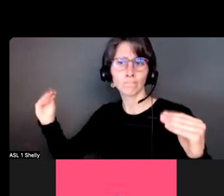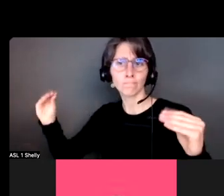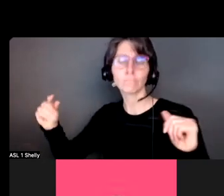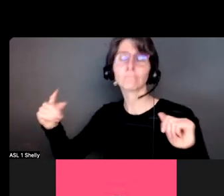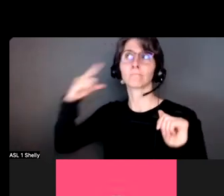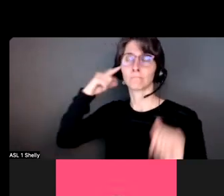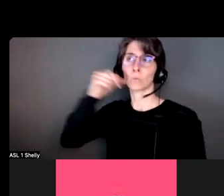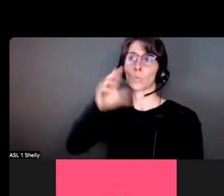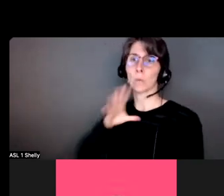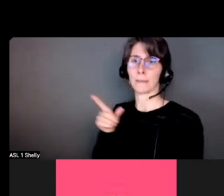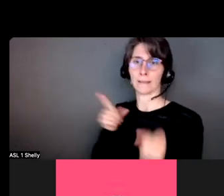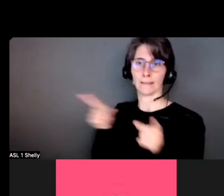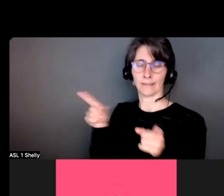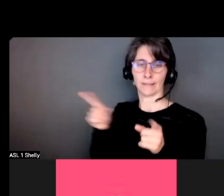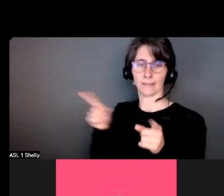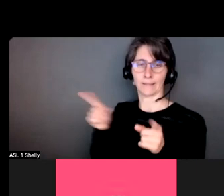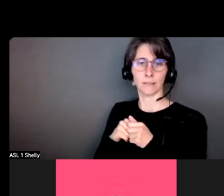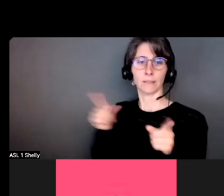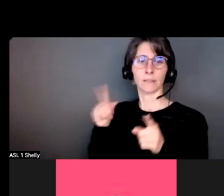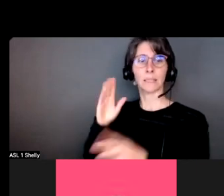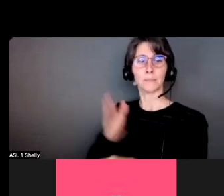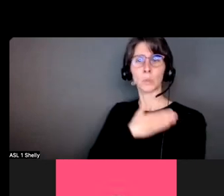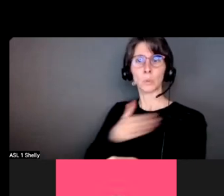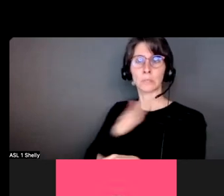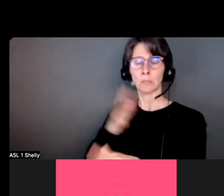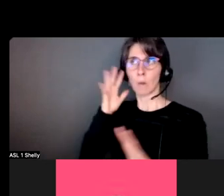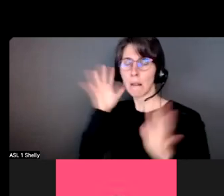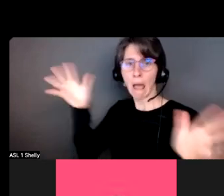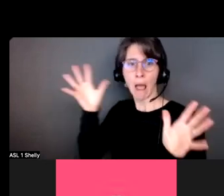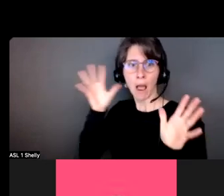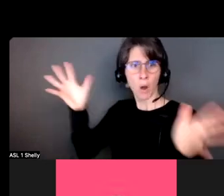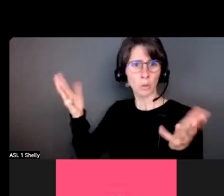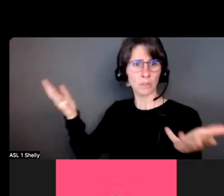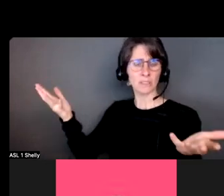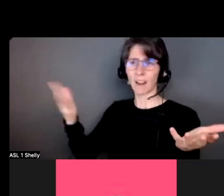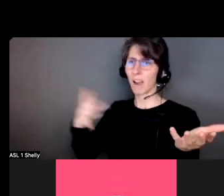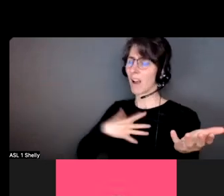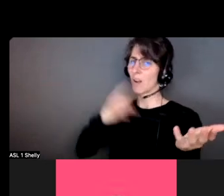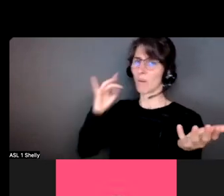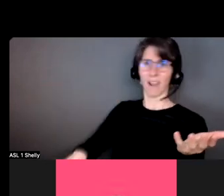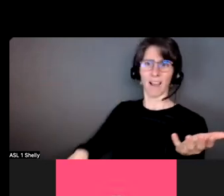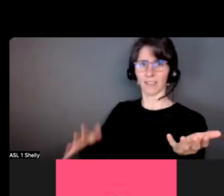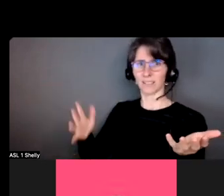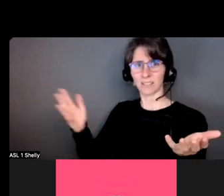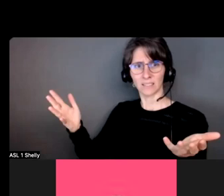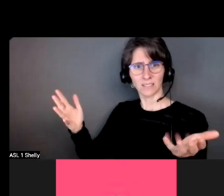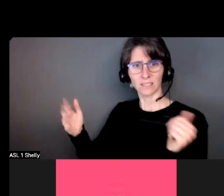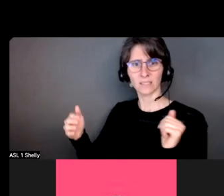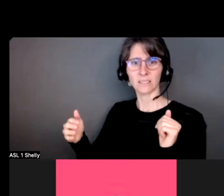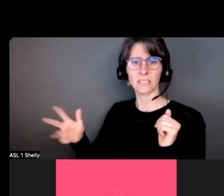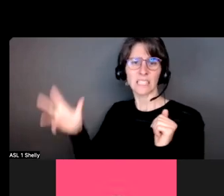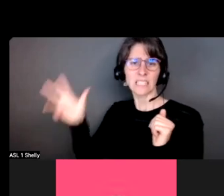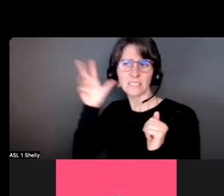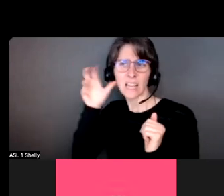women. They are playing their music too loud, and I don't like it.